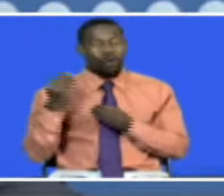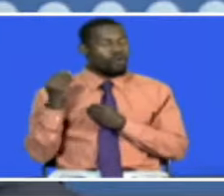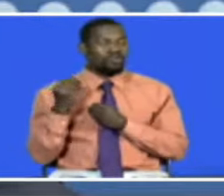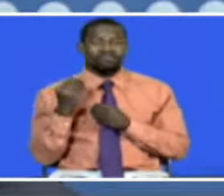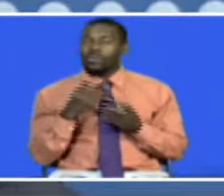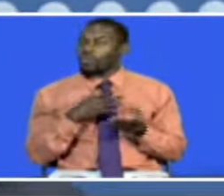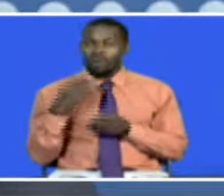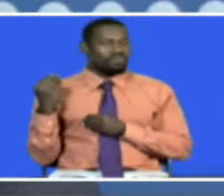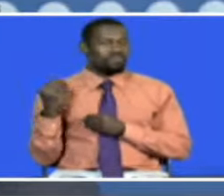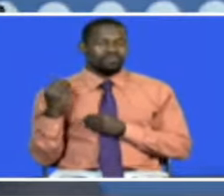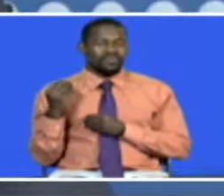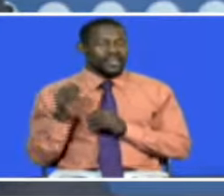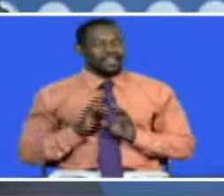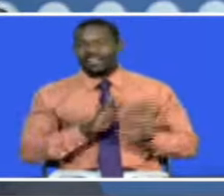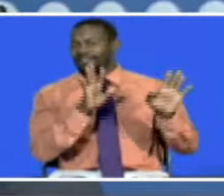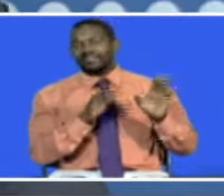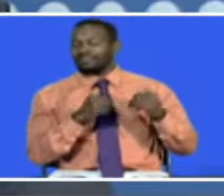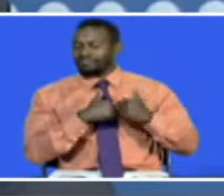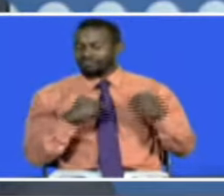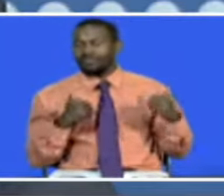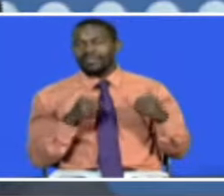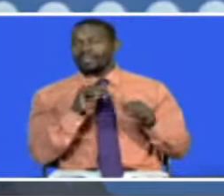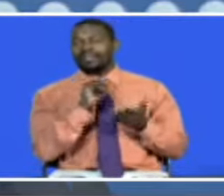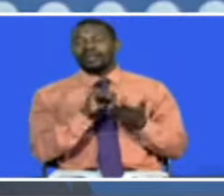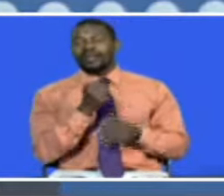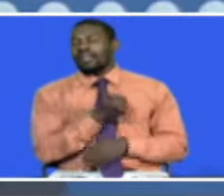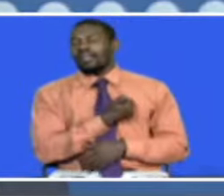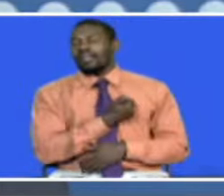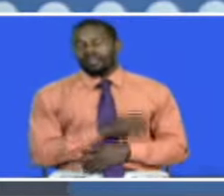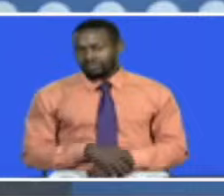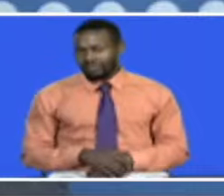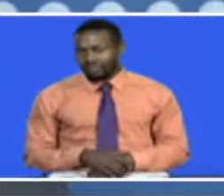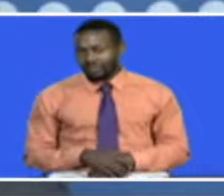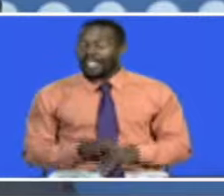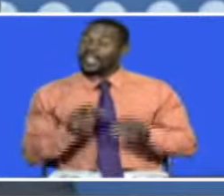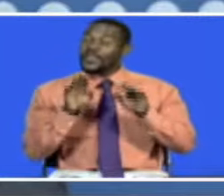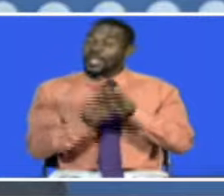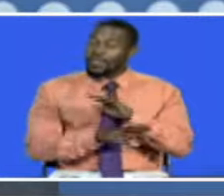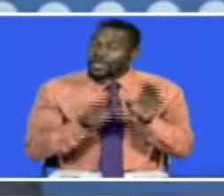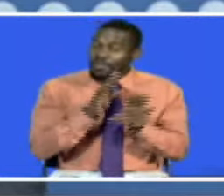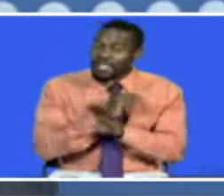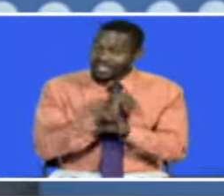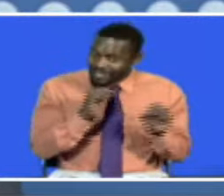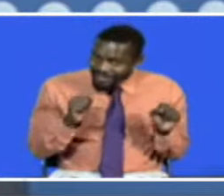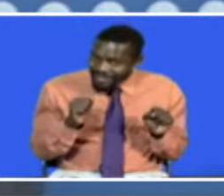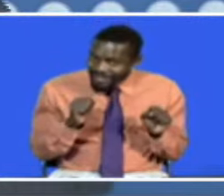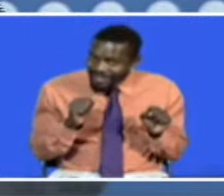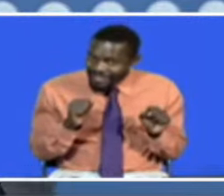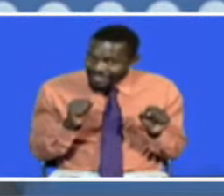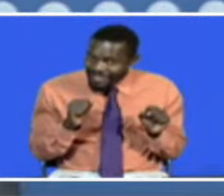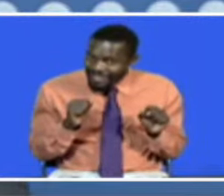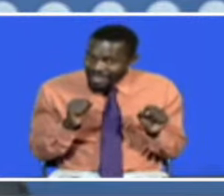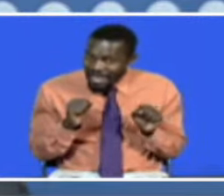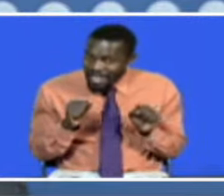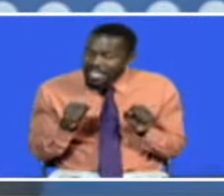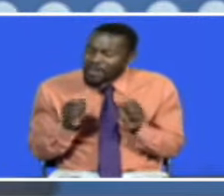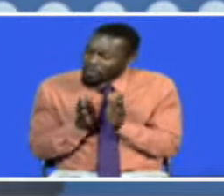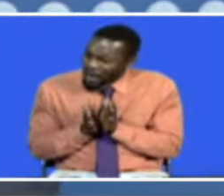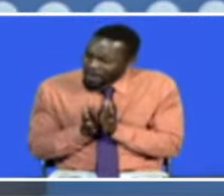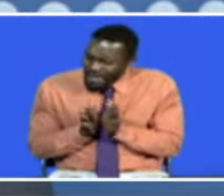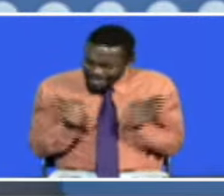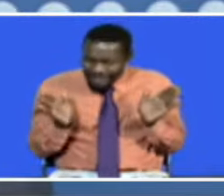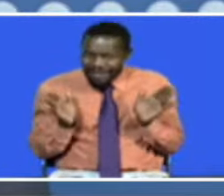statement than divorce. The moment the deputy, let's start here. The deputy president had the gall, the temerity,